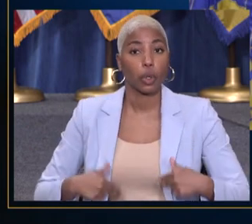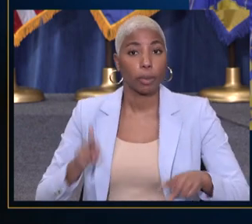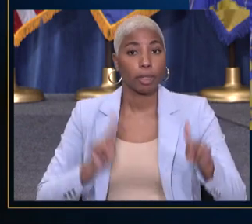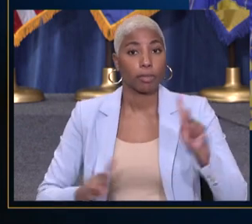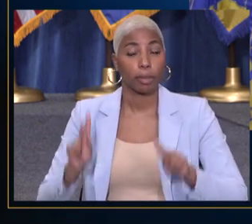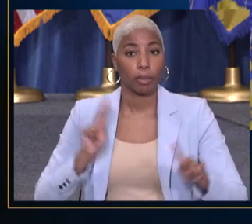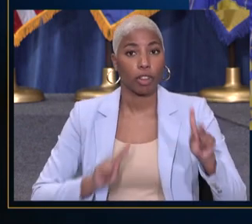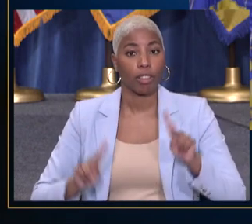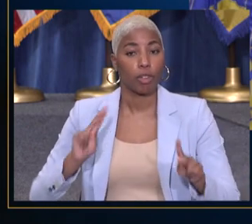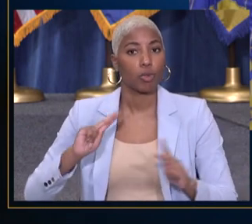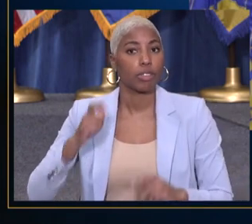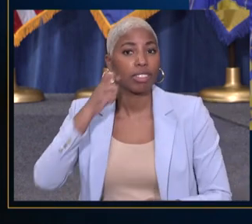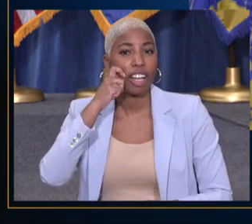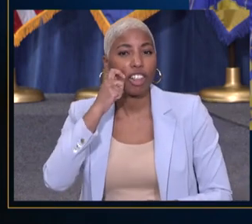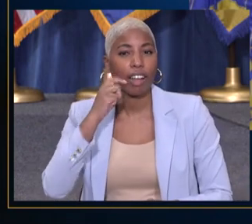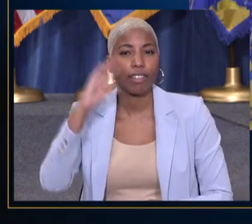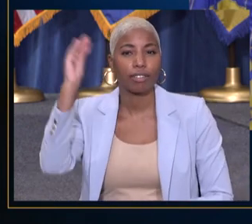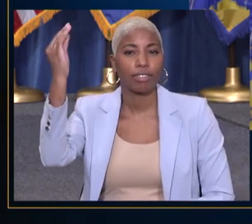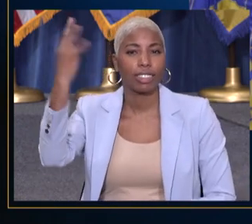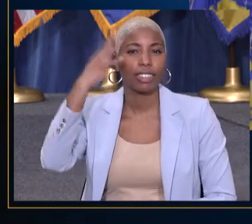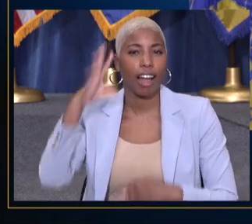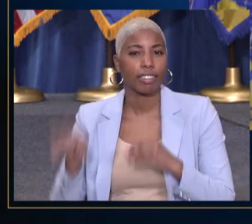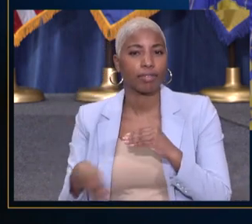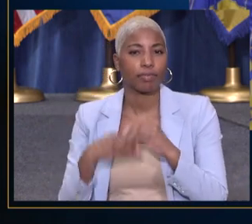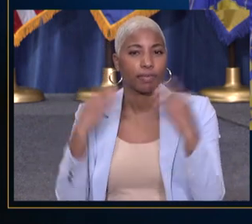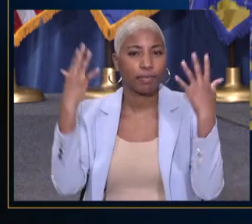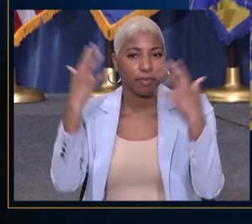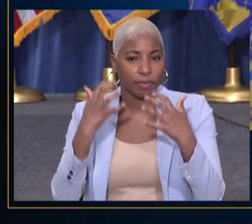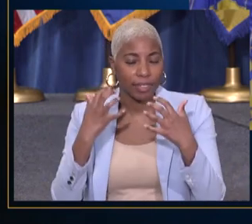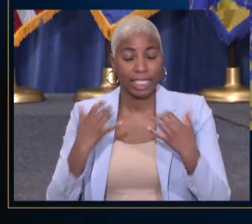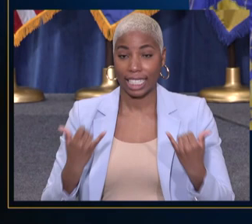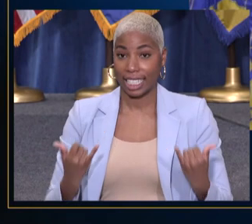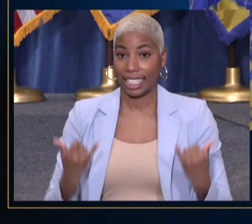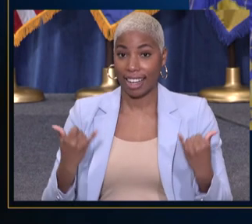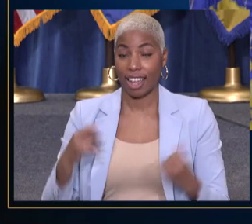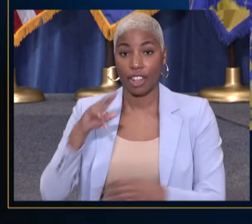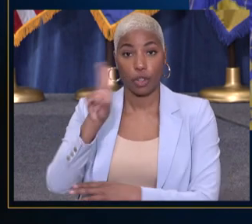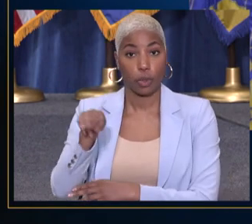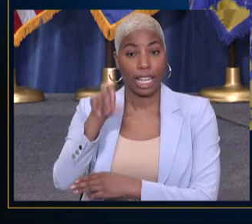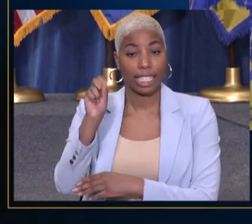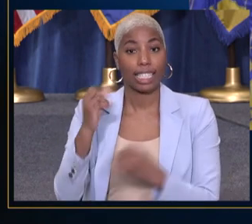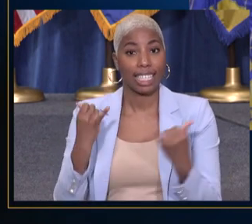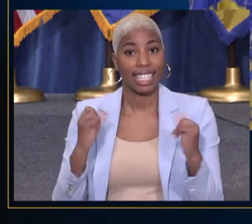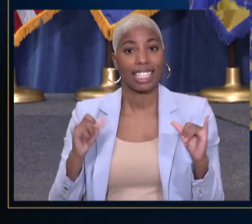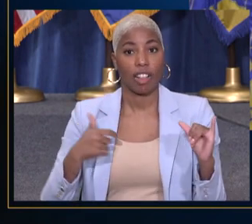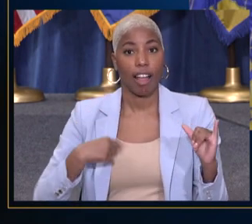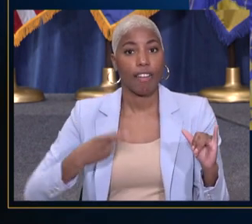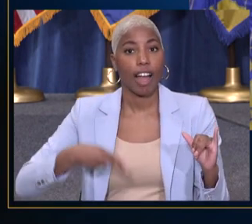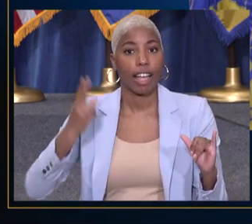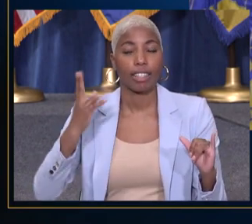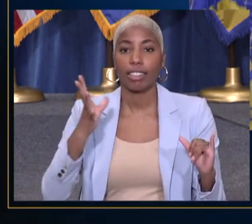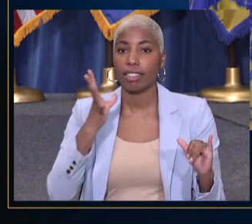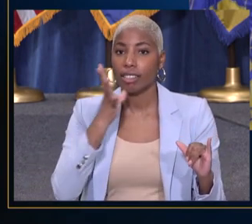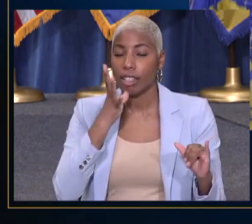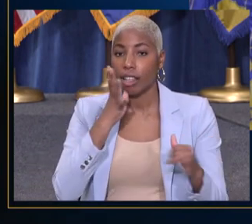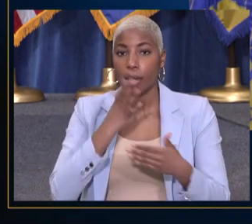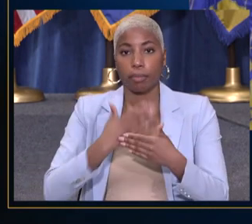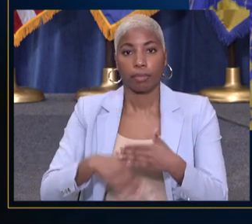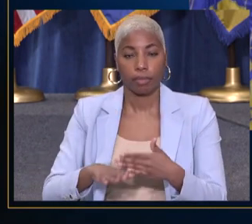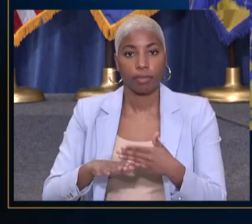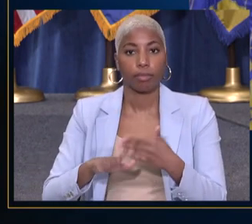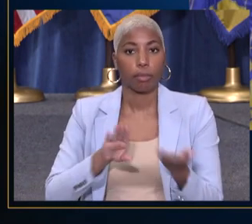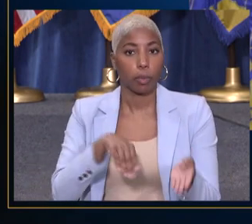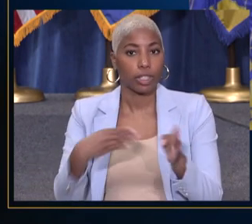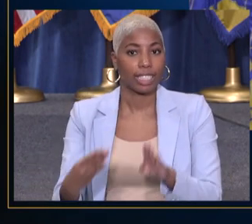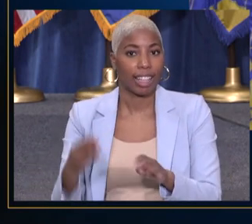is sun-kissed. So today, the United States still has the highest maternal mortality rate than any developed nation in the world